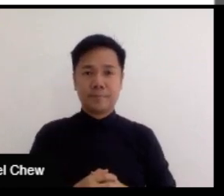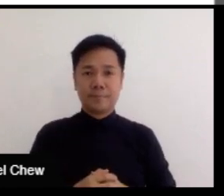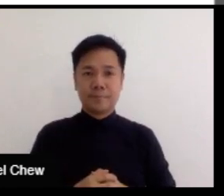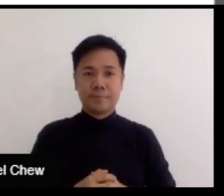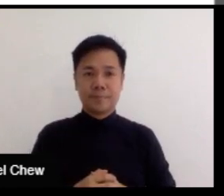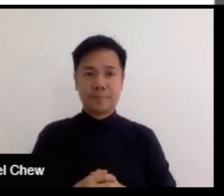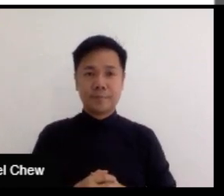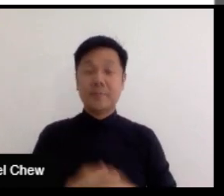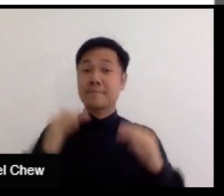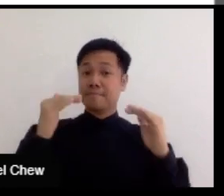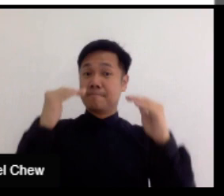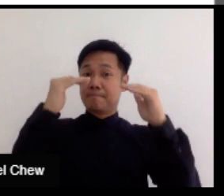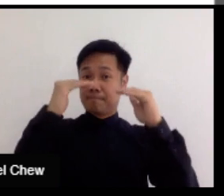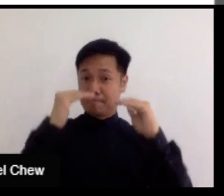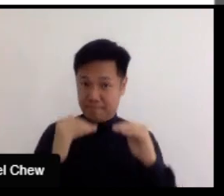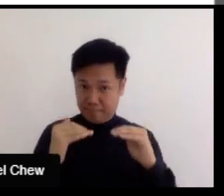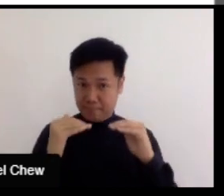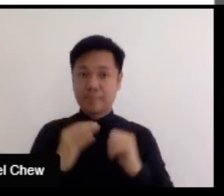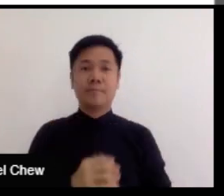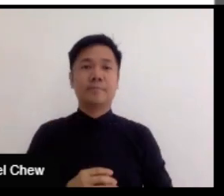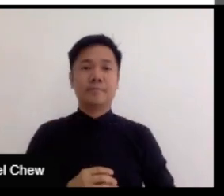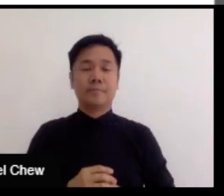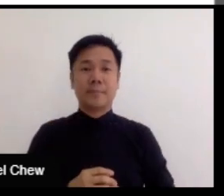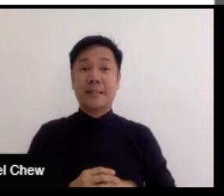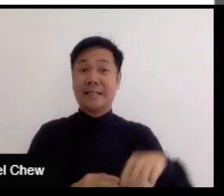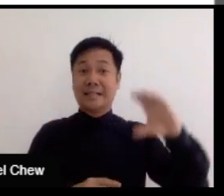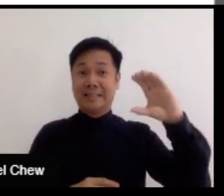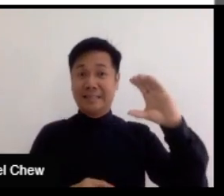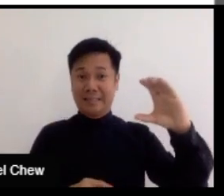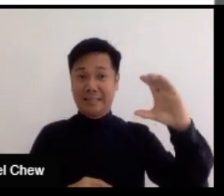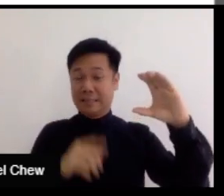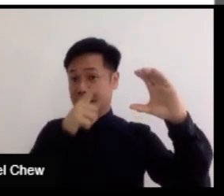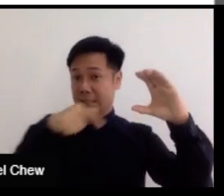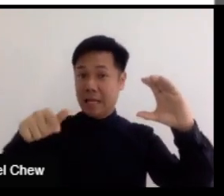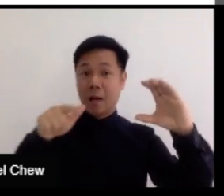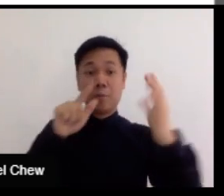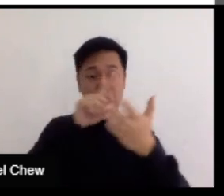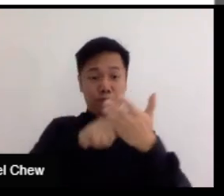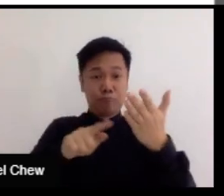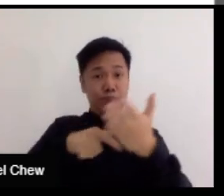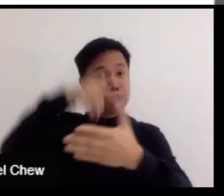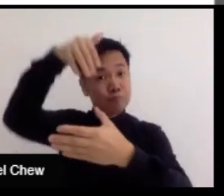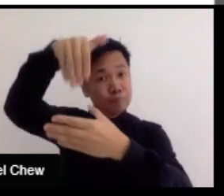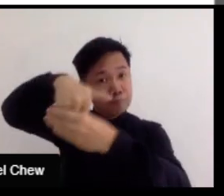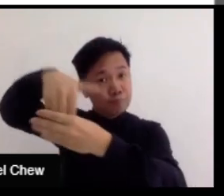Please move on to section C on election of officers.